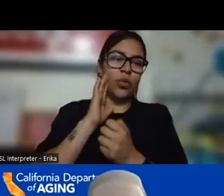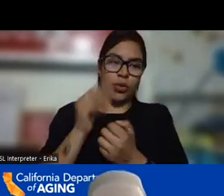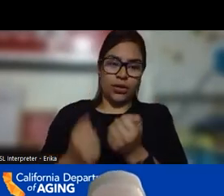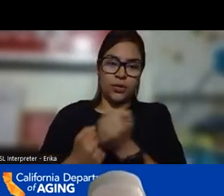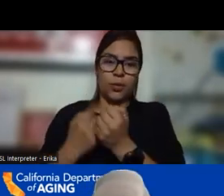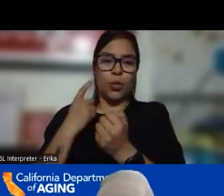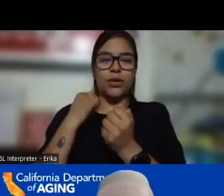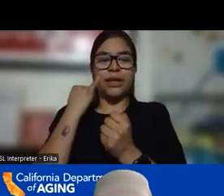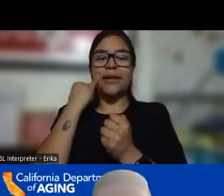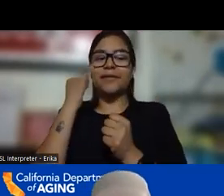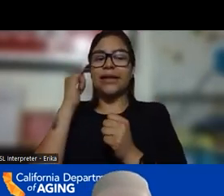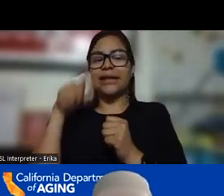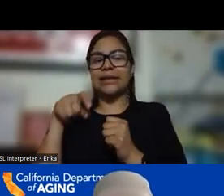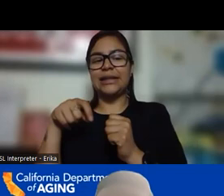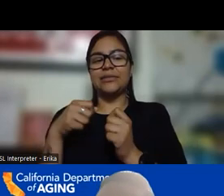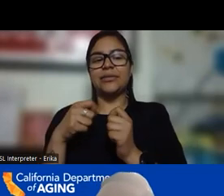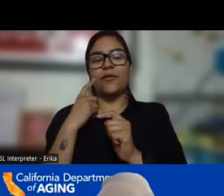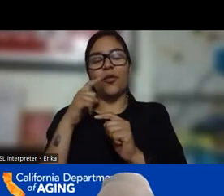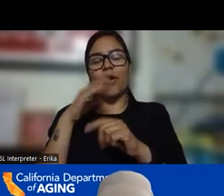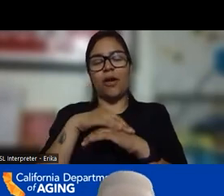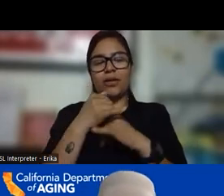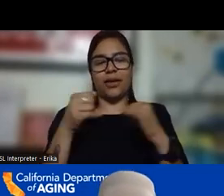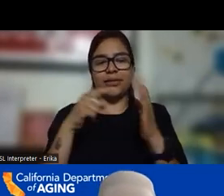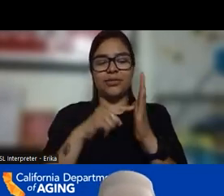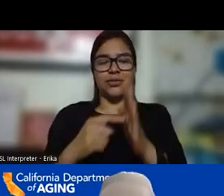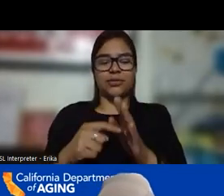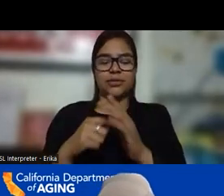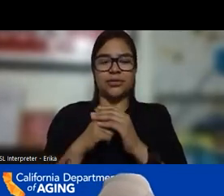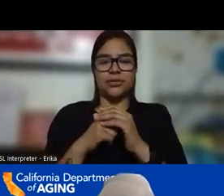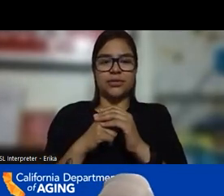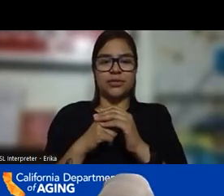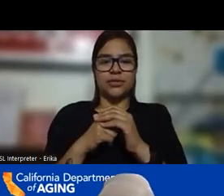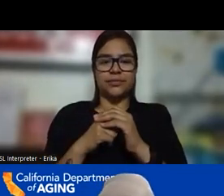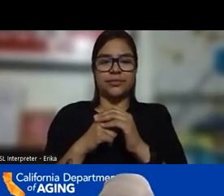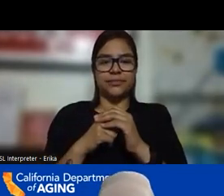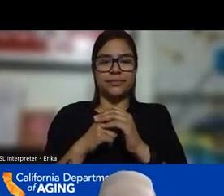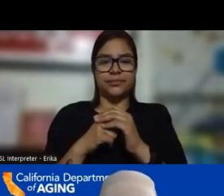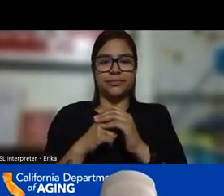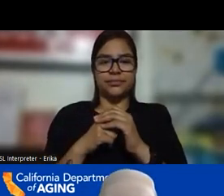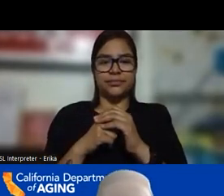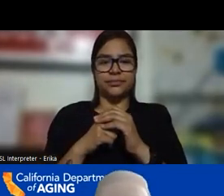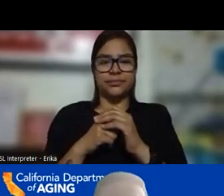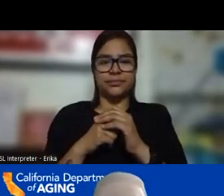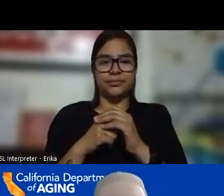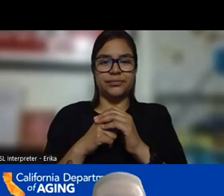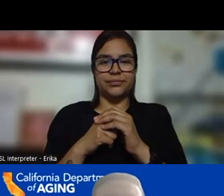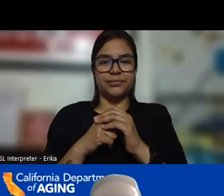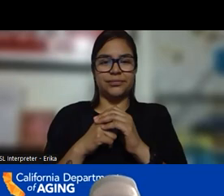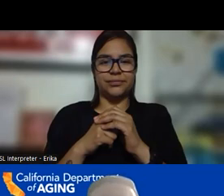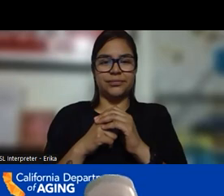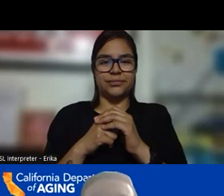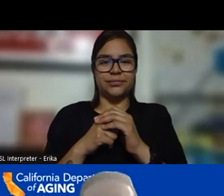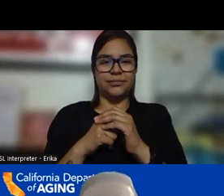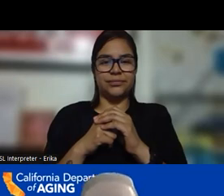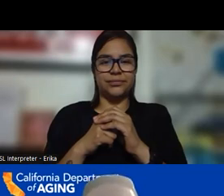online survey. Next slide, please. Thank you. And this slide shows the types of outputs